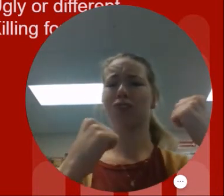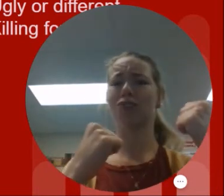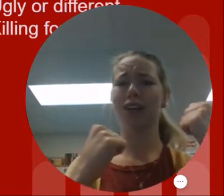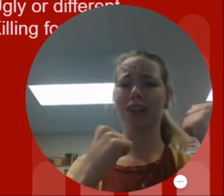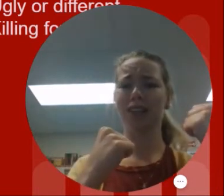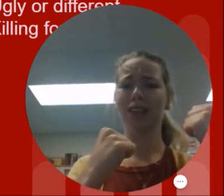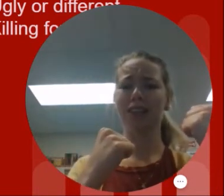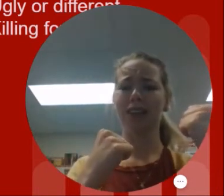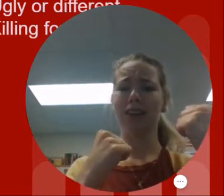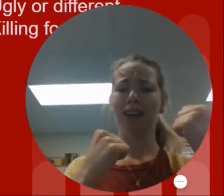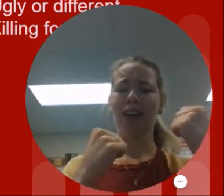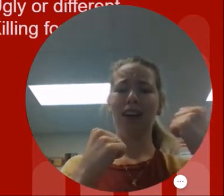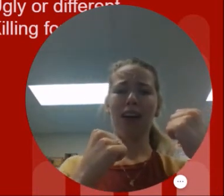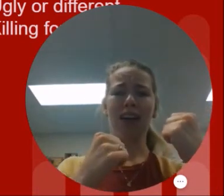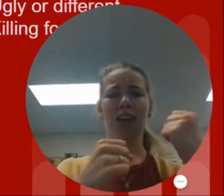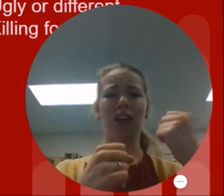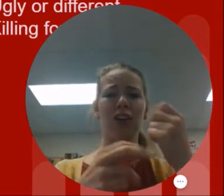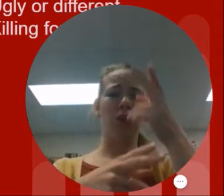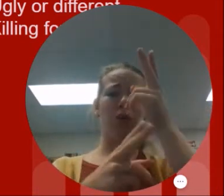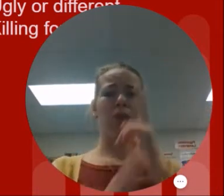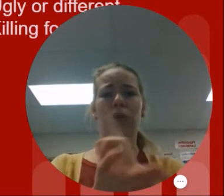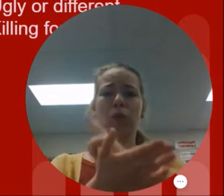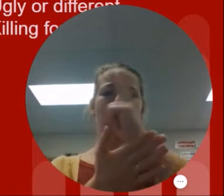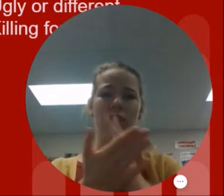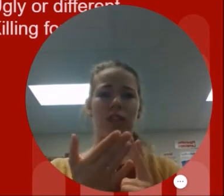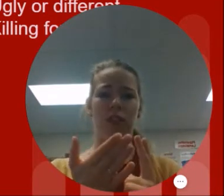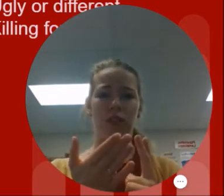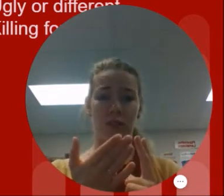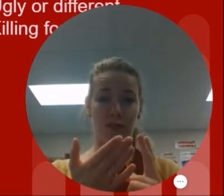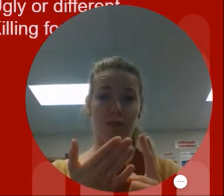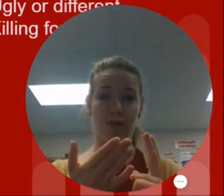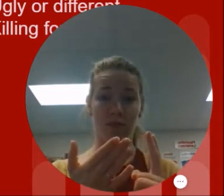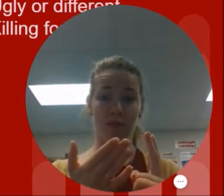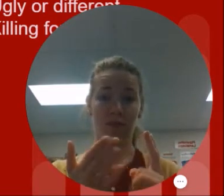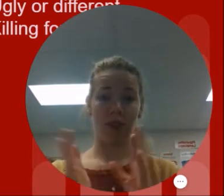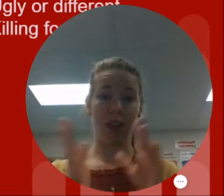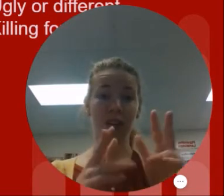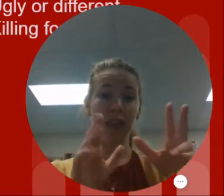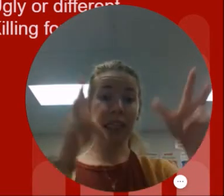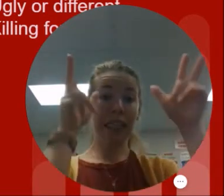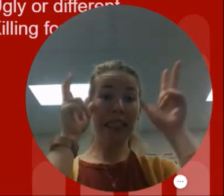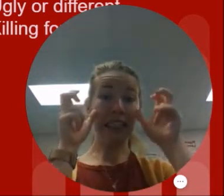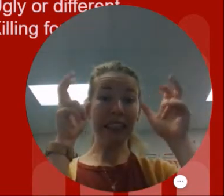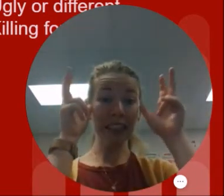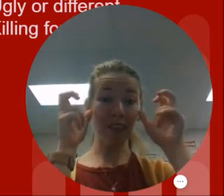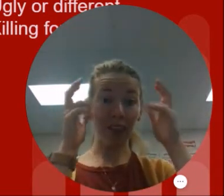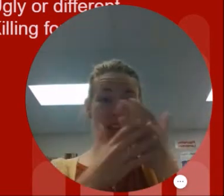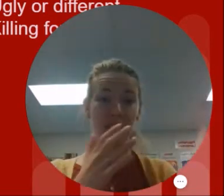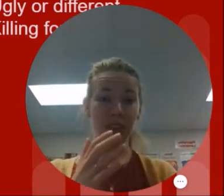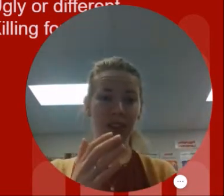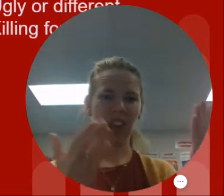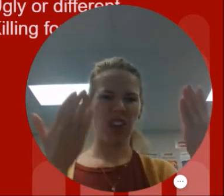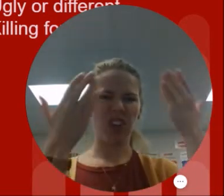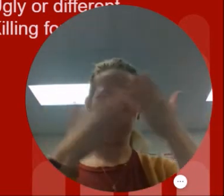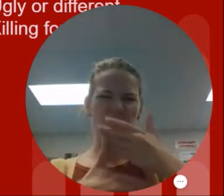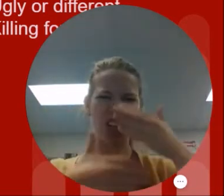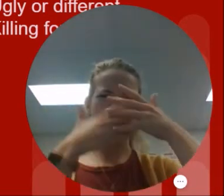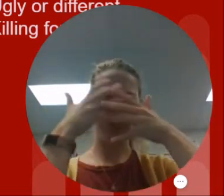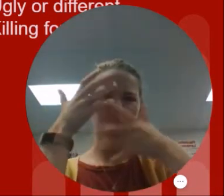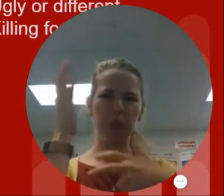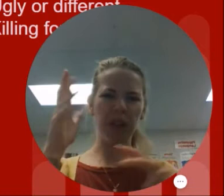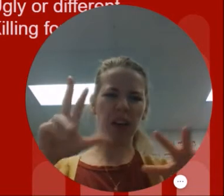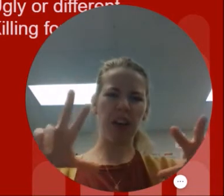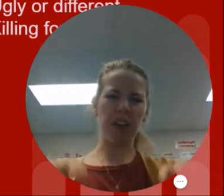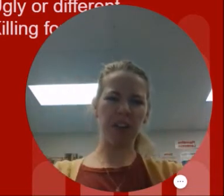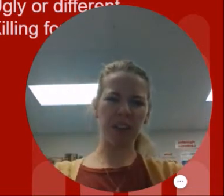and strength, and righteousness. Okay. Evil things,